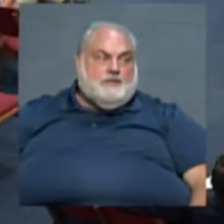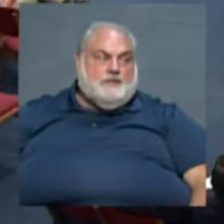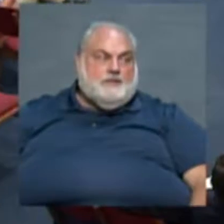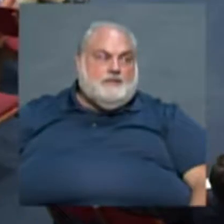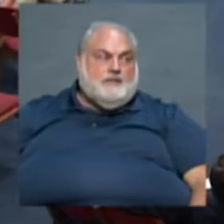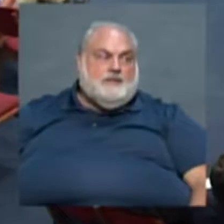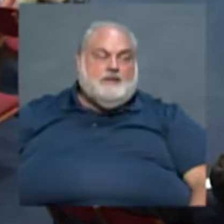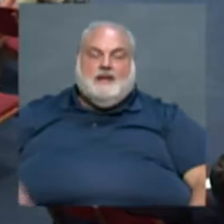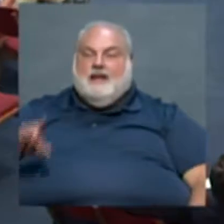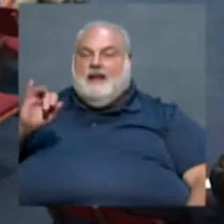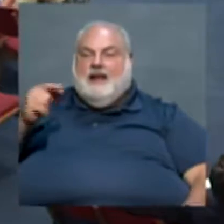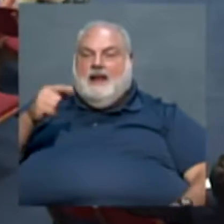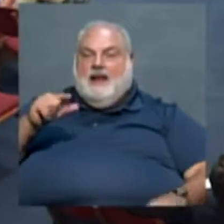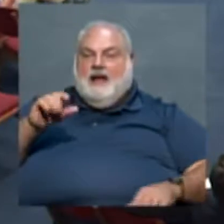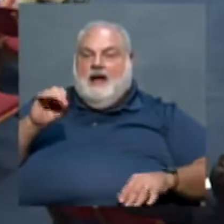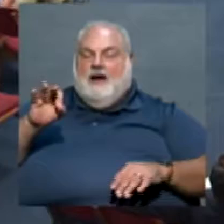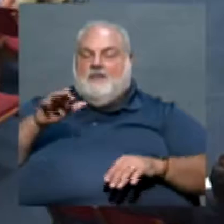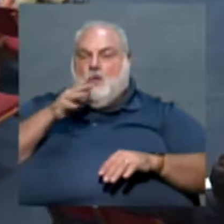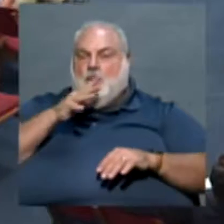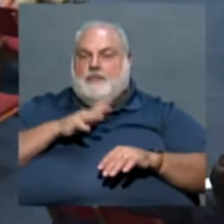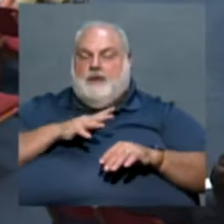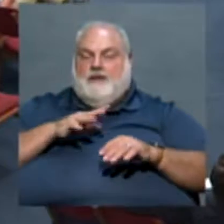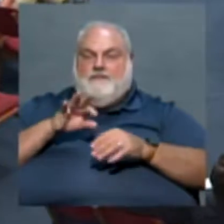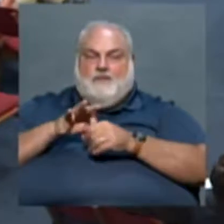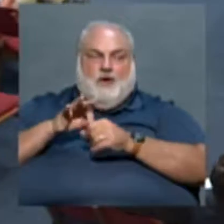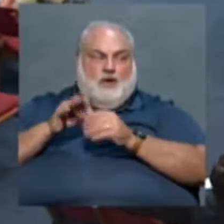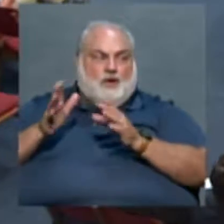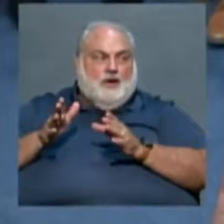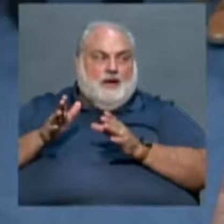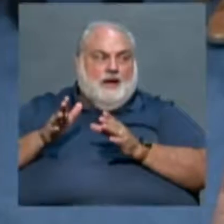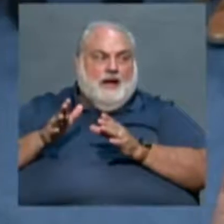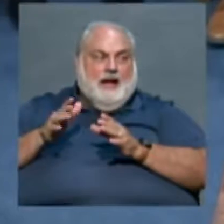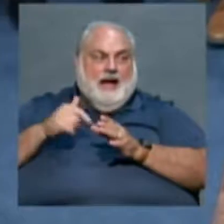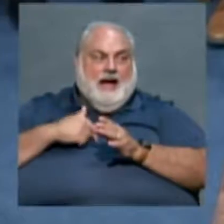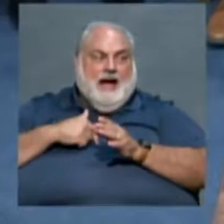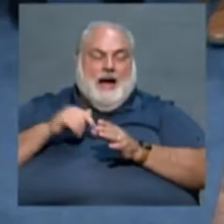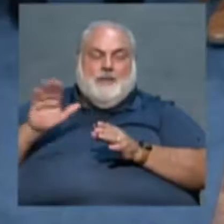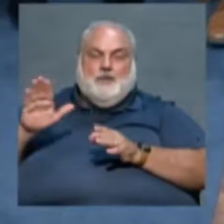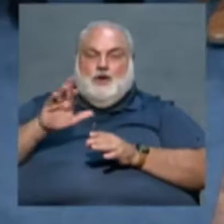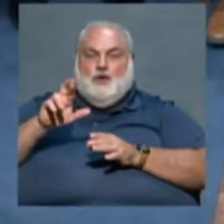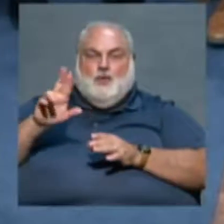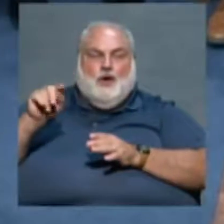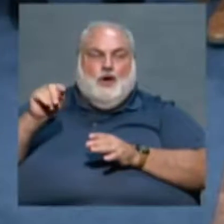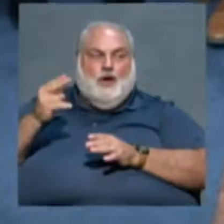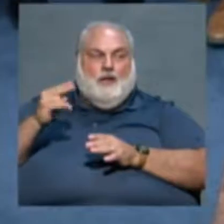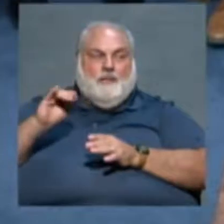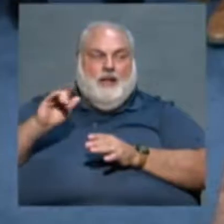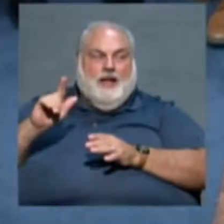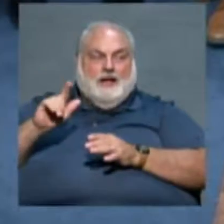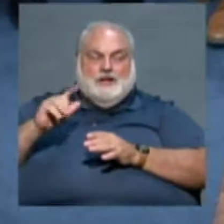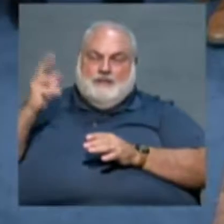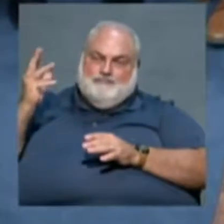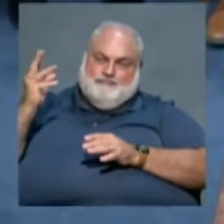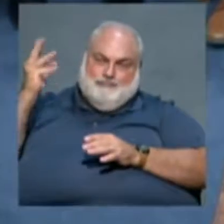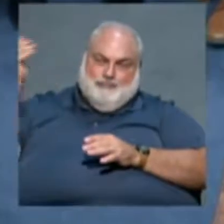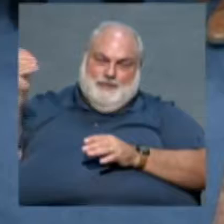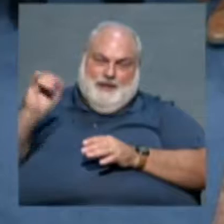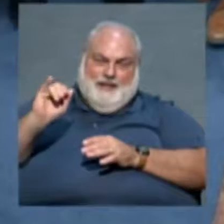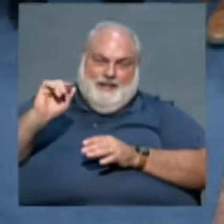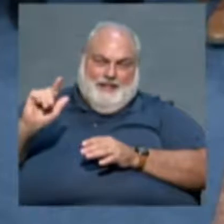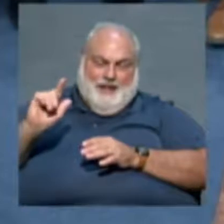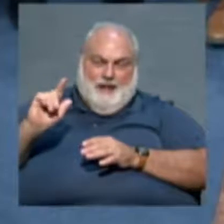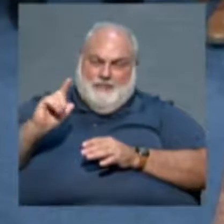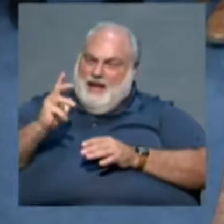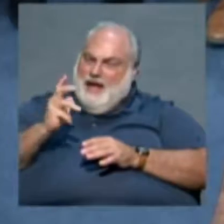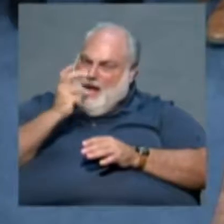Kathleen Olson, Legal Women Voters, Pulaski County. I'm being Ruth Bell today. She's in Illinois, and she'll probably be very